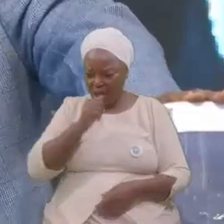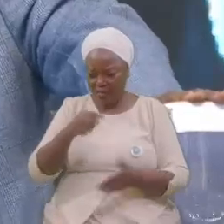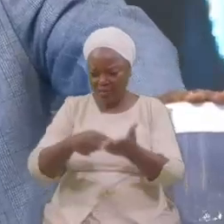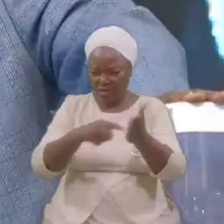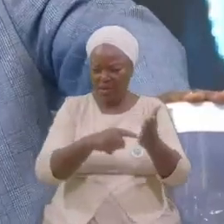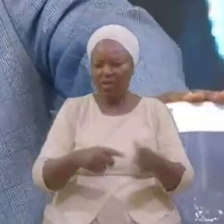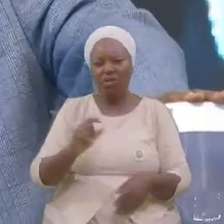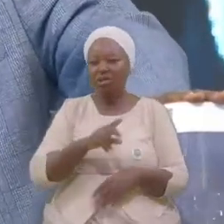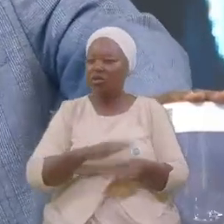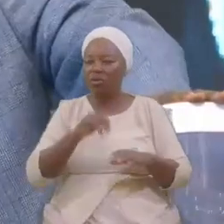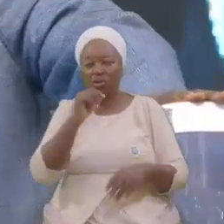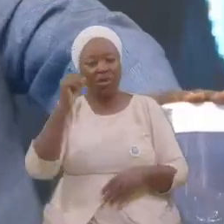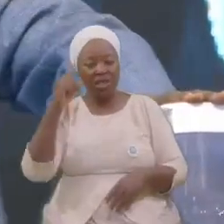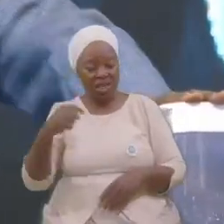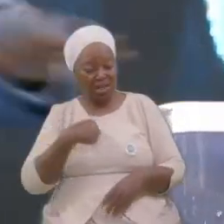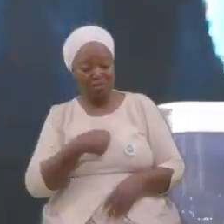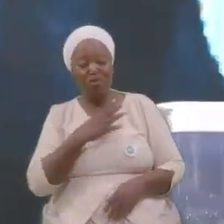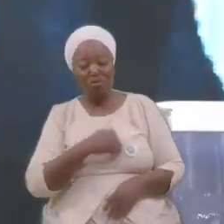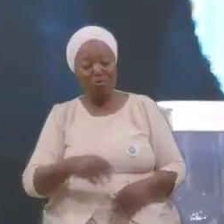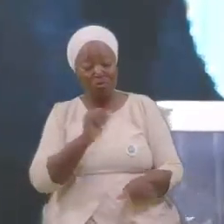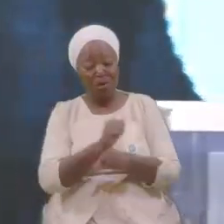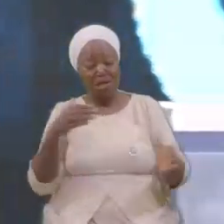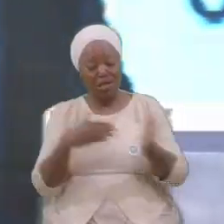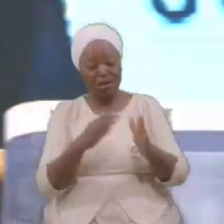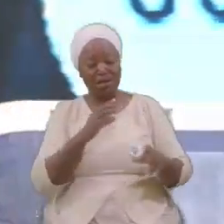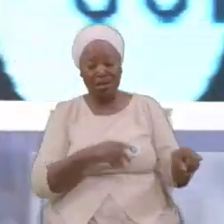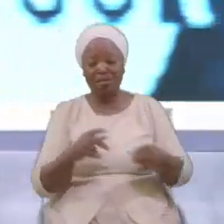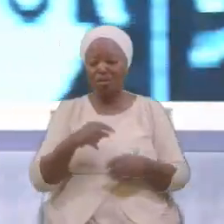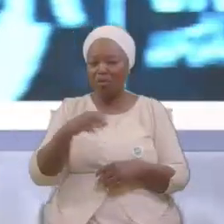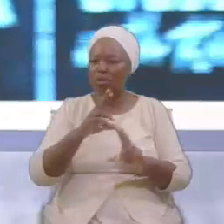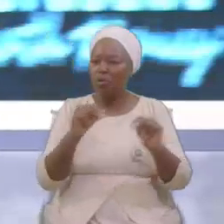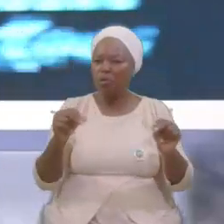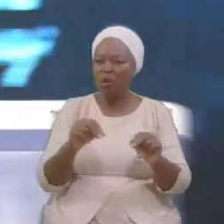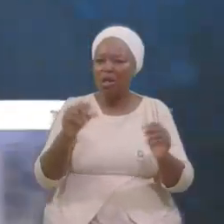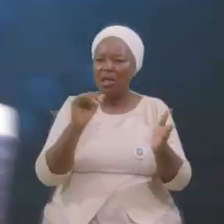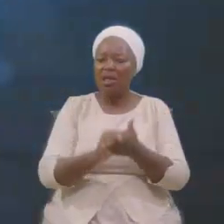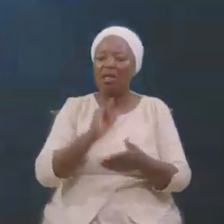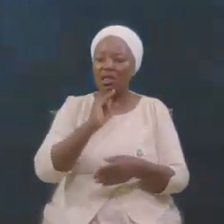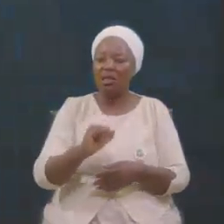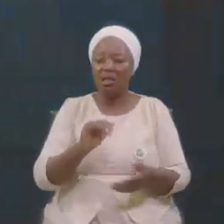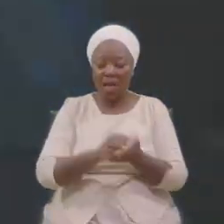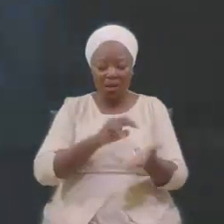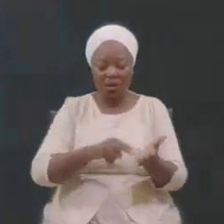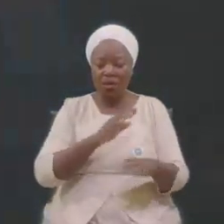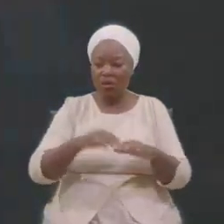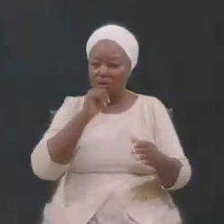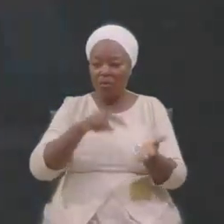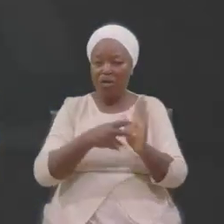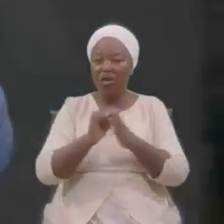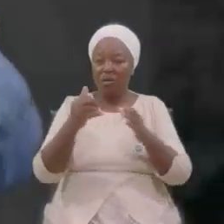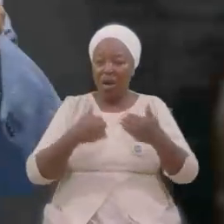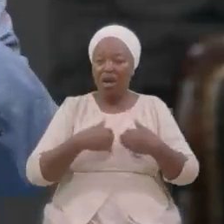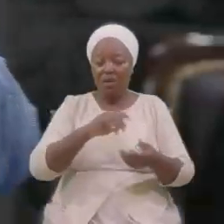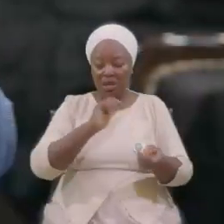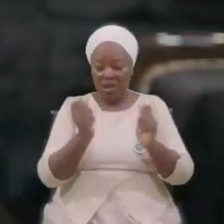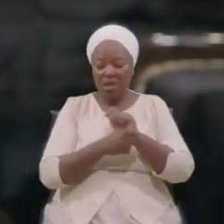understand. I will deal with him. No. There's no change there. That's the natural man. That's the